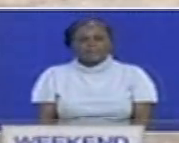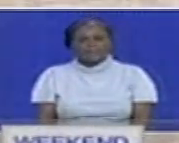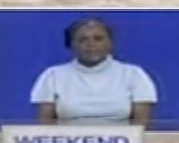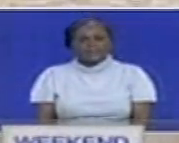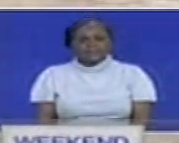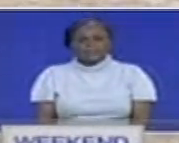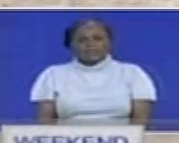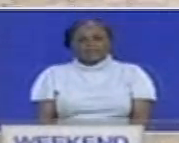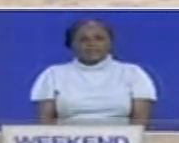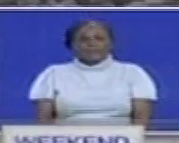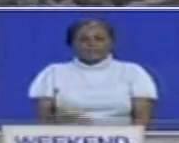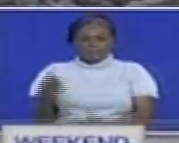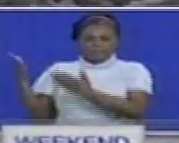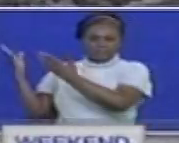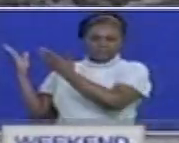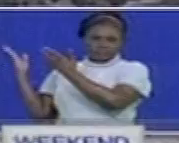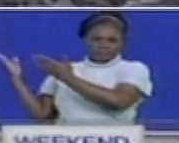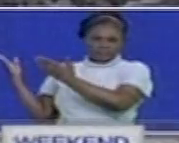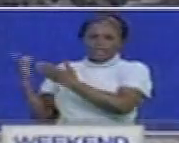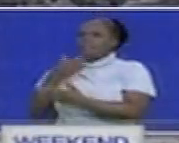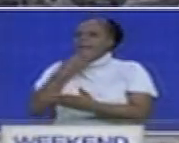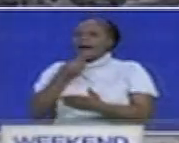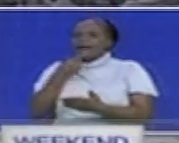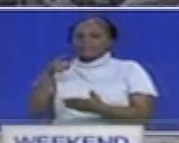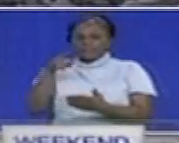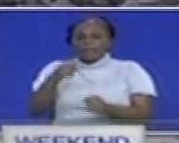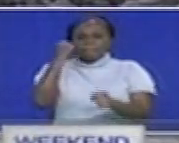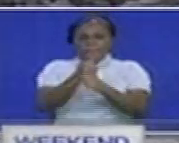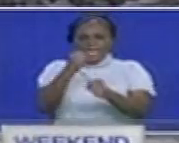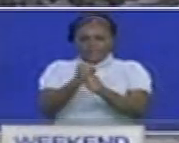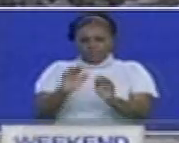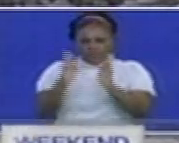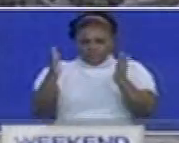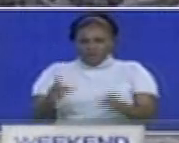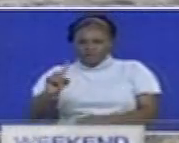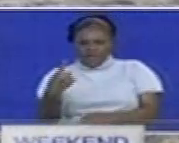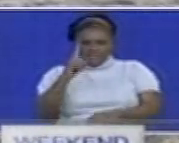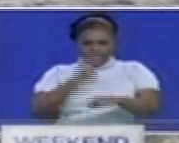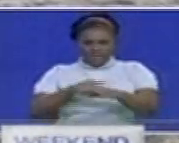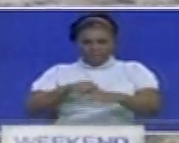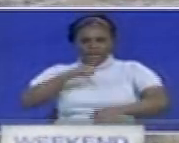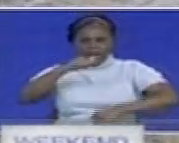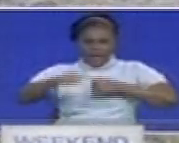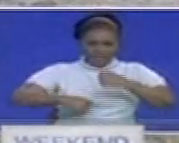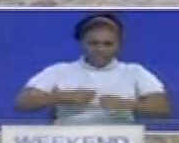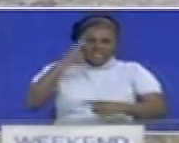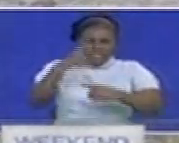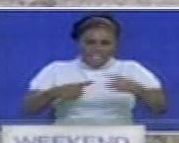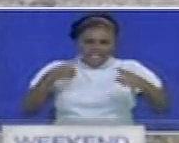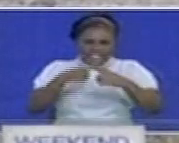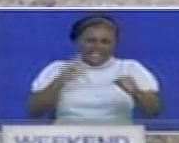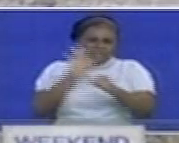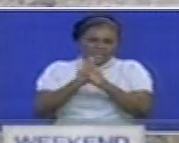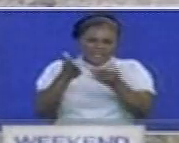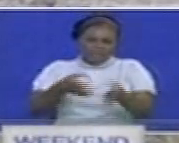In Lambert, Konza area, Eric Kyoko makes bricks as a pastime activity. For several years now, he has